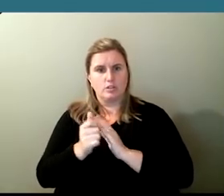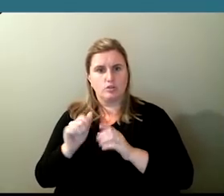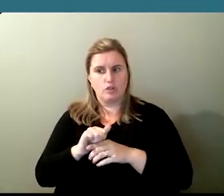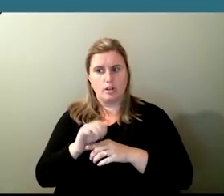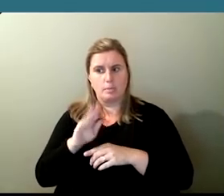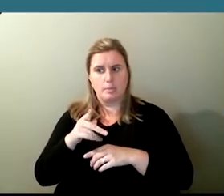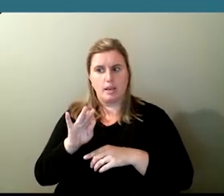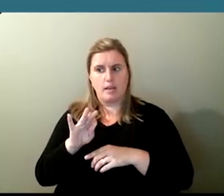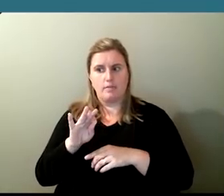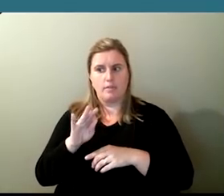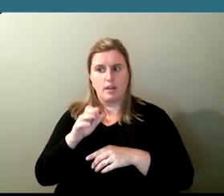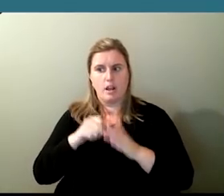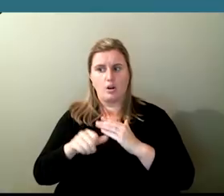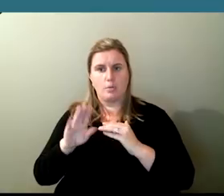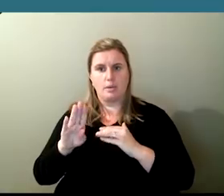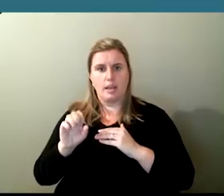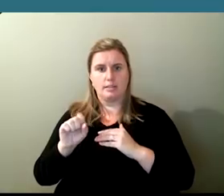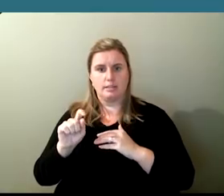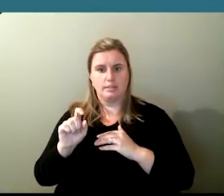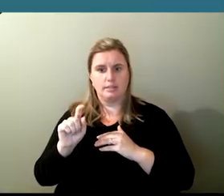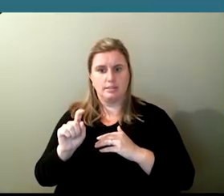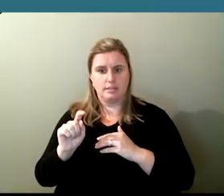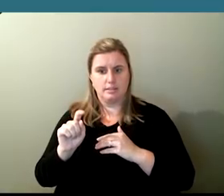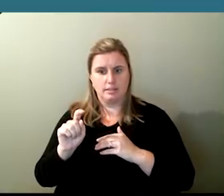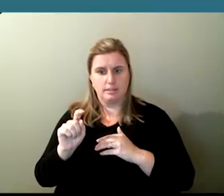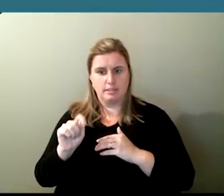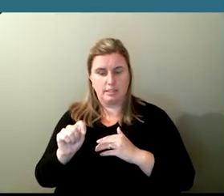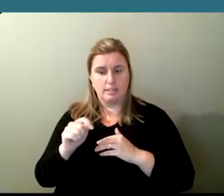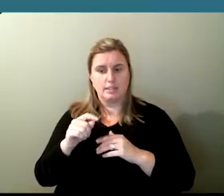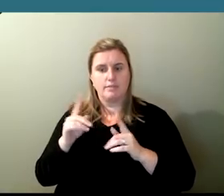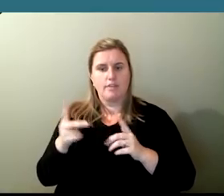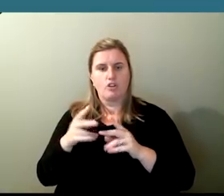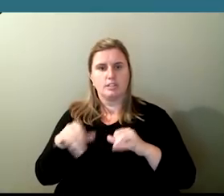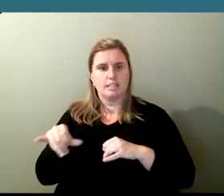skill trained under BST. So it's very similar levels of effect.